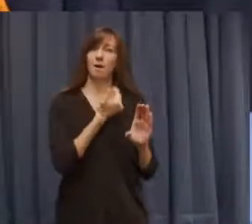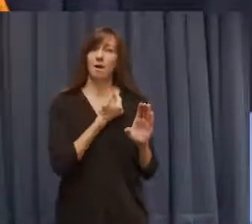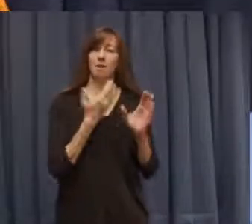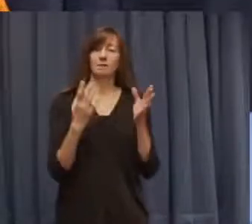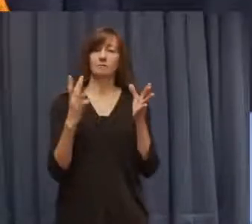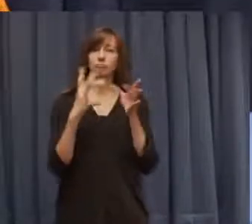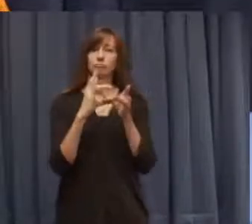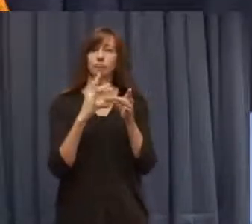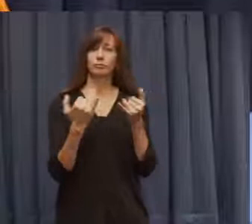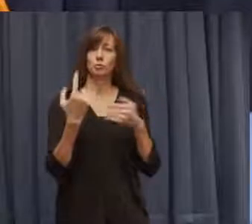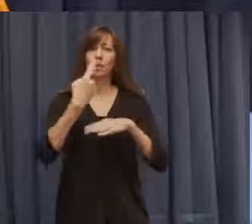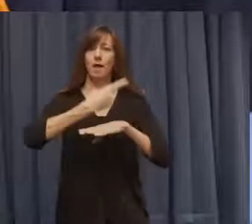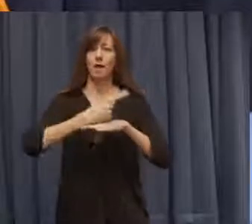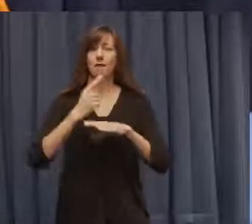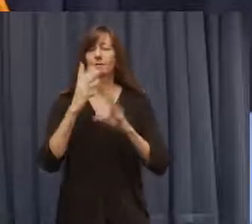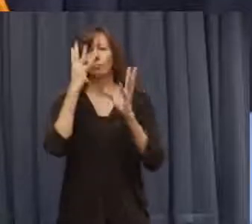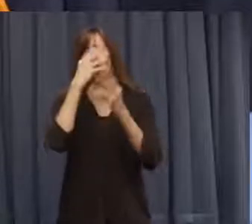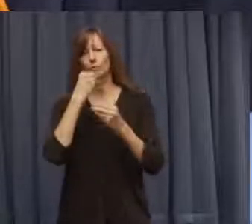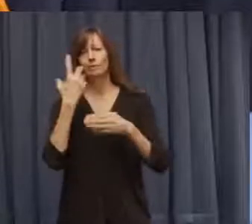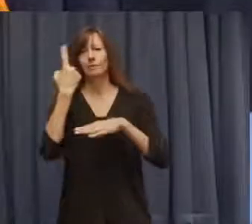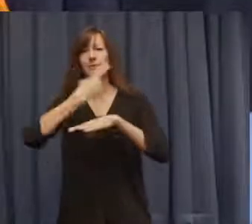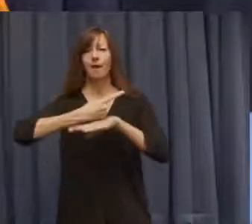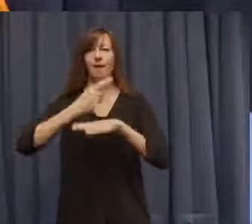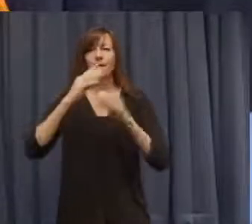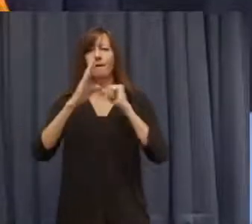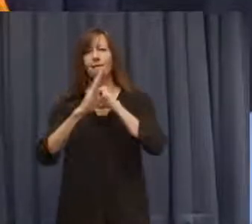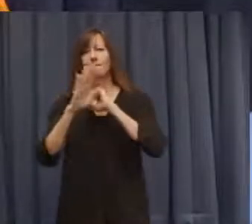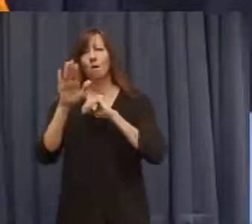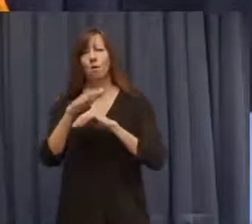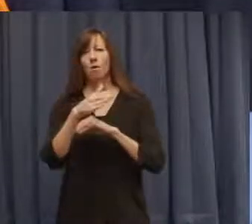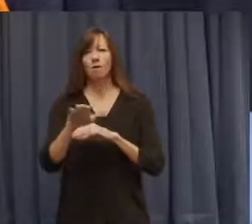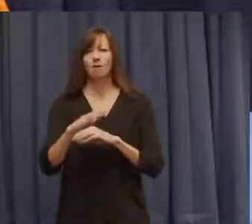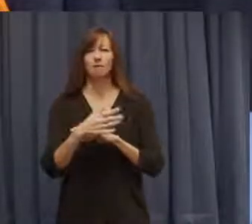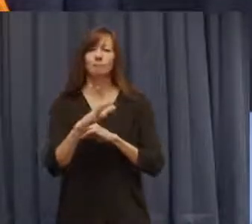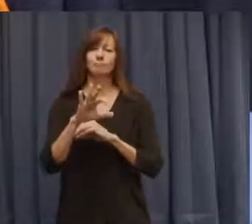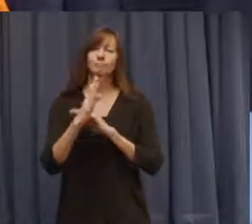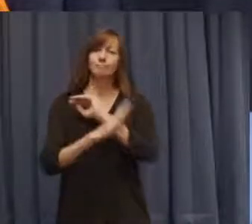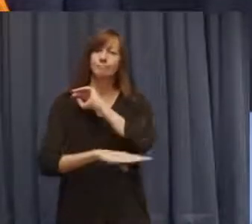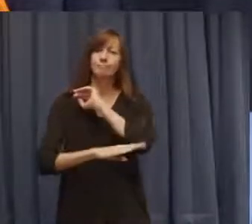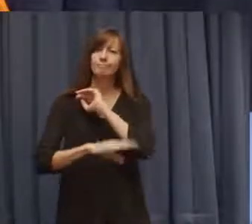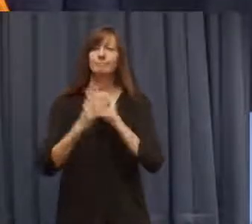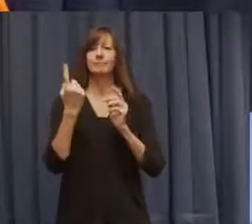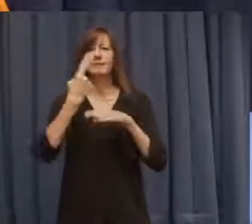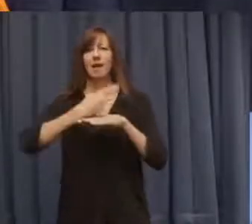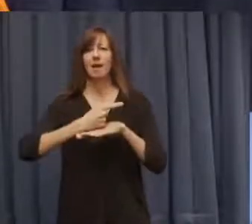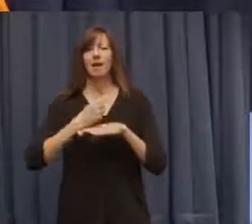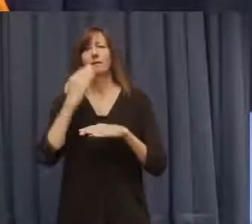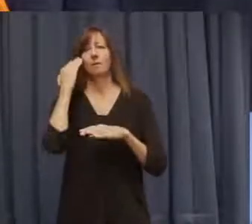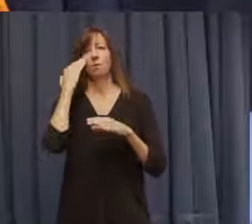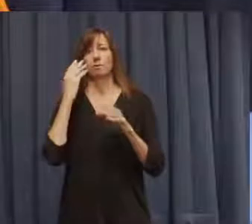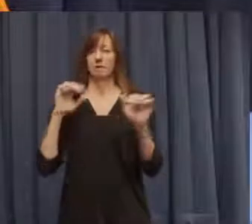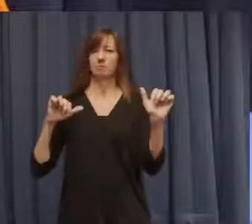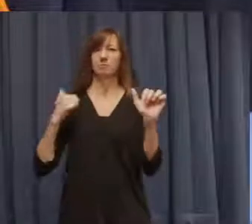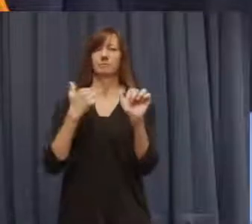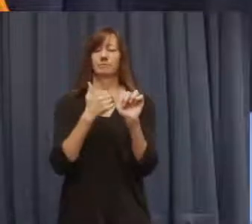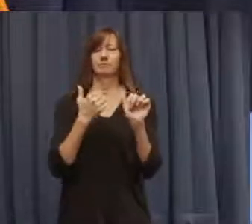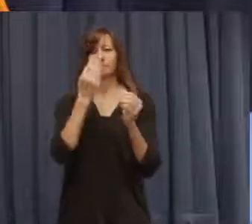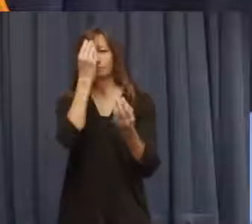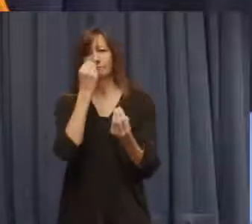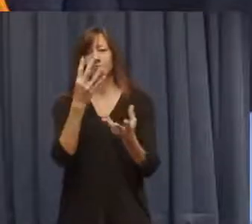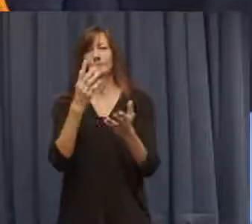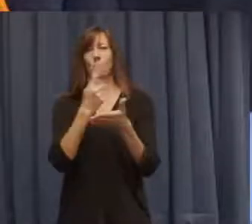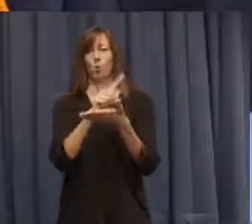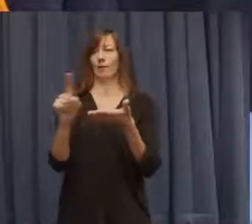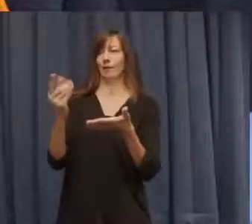actually been a little while since I've done one of these updates because we had our budget address on Thursday, so it's been a week since our last update. I